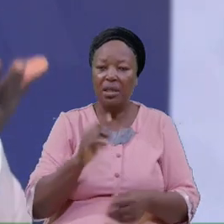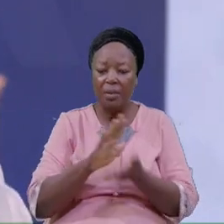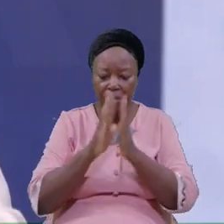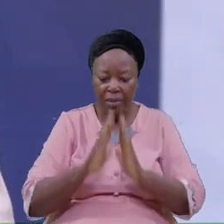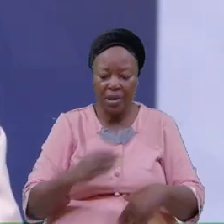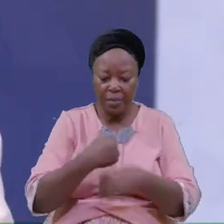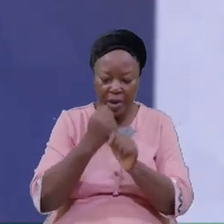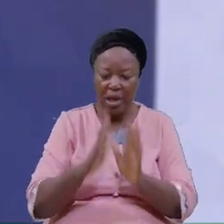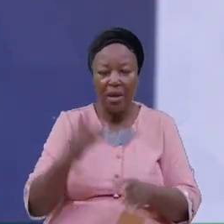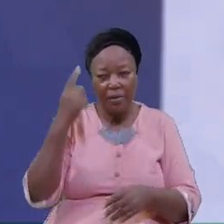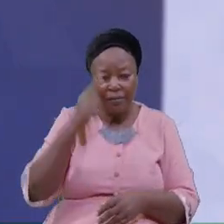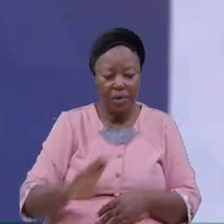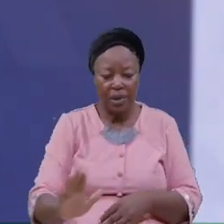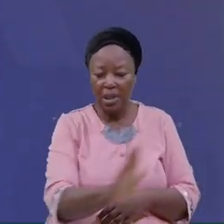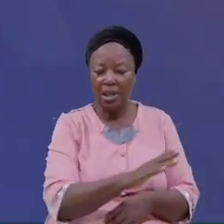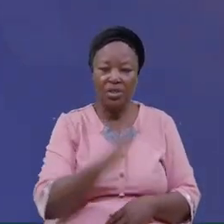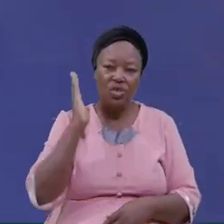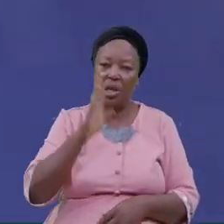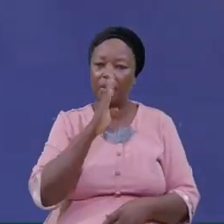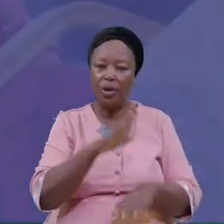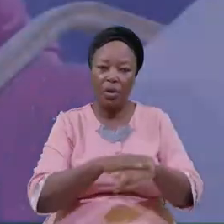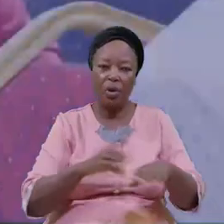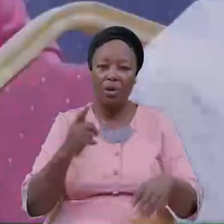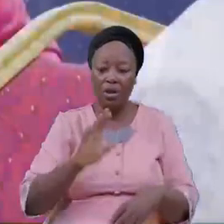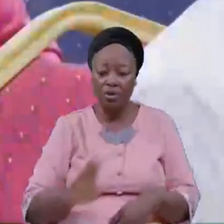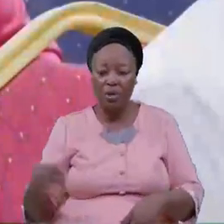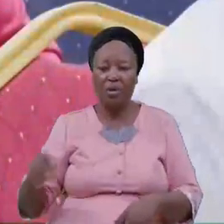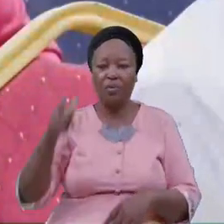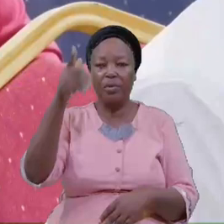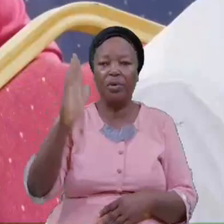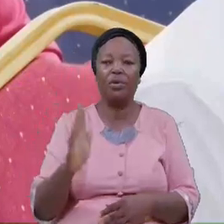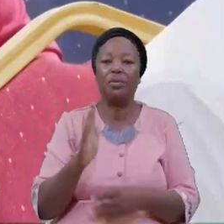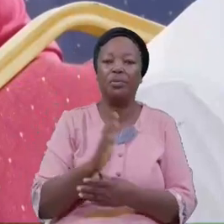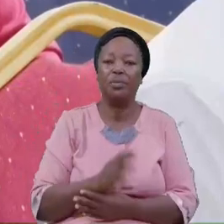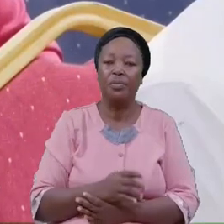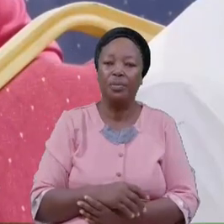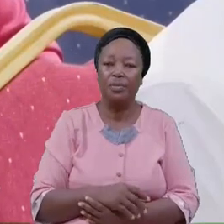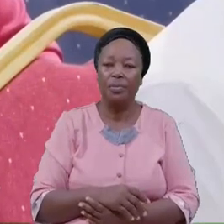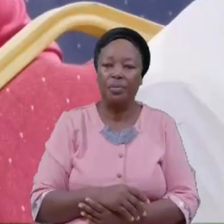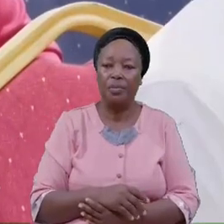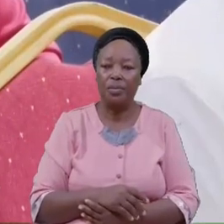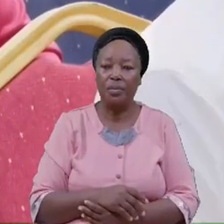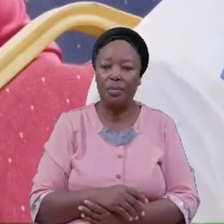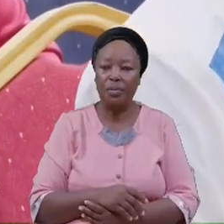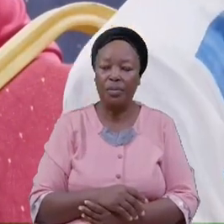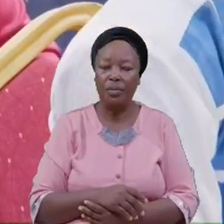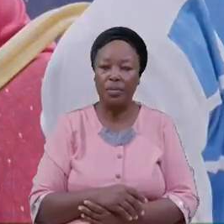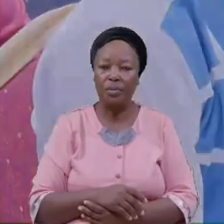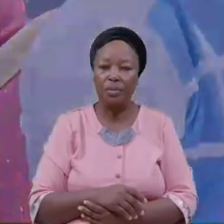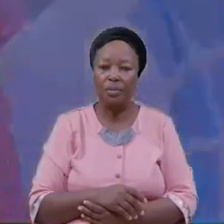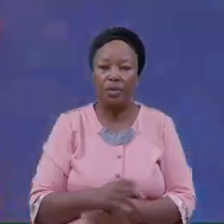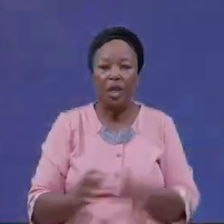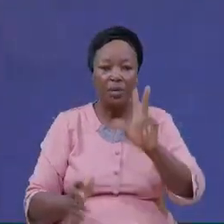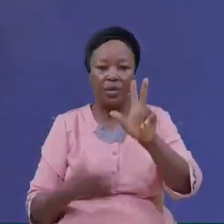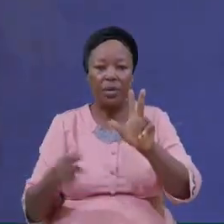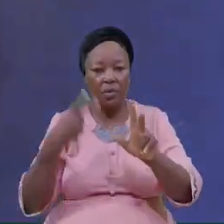the children of God. Heureux ceux qui procurent la paix, car ils seront appelés enfants de Dieu. Three things we're looking at. Number one. Il y a